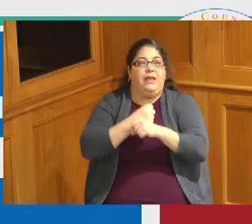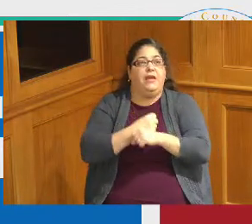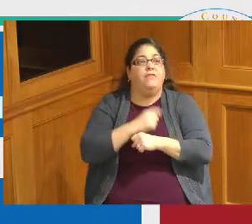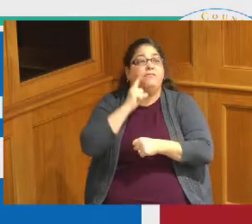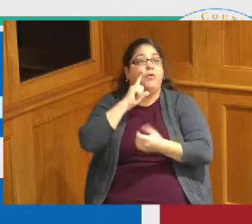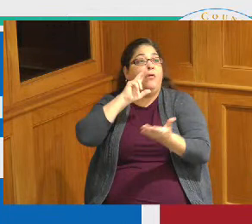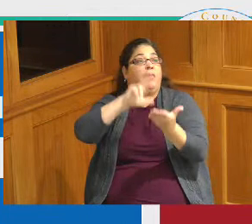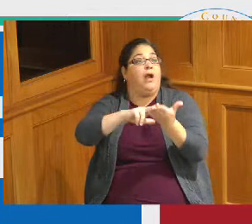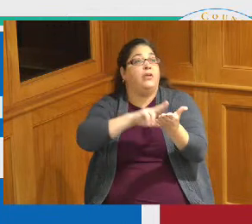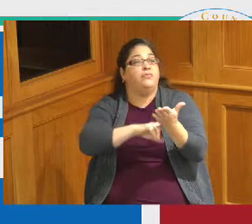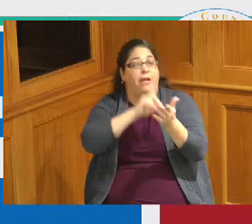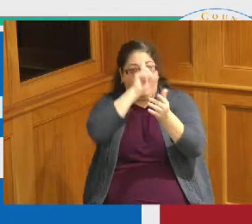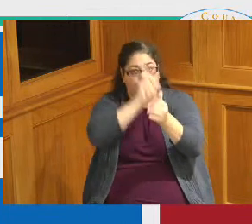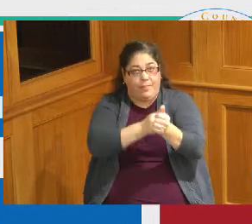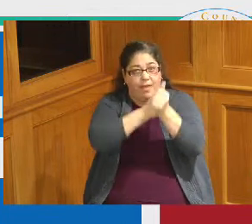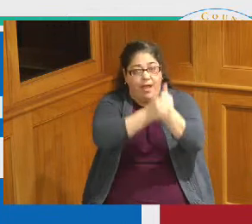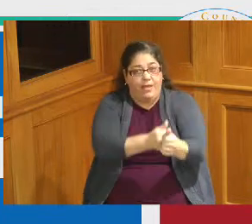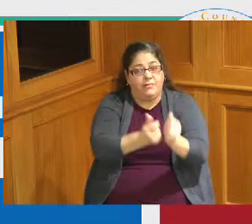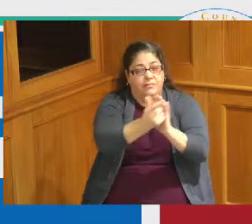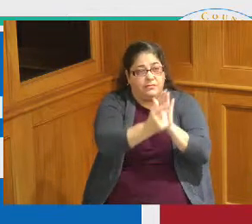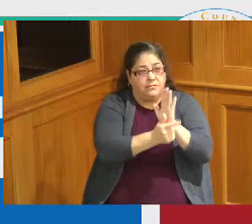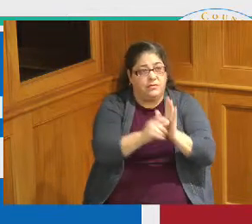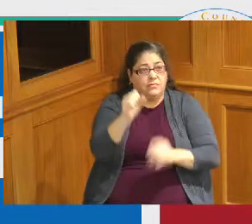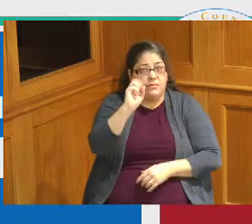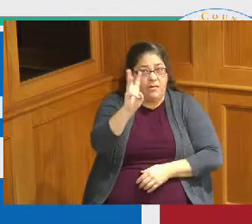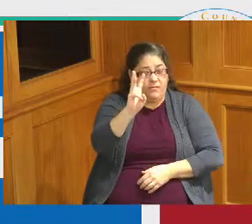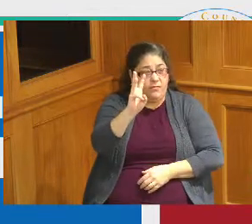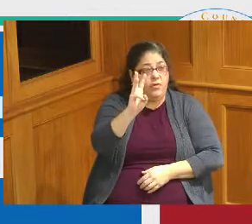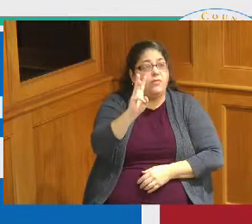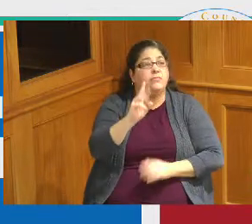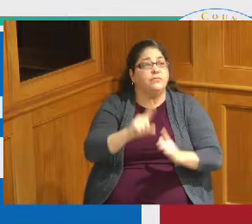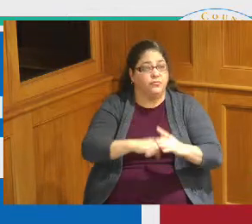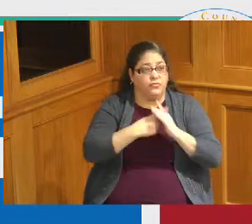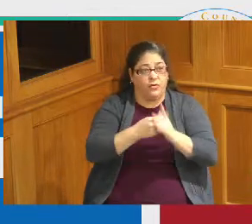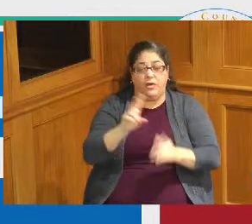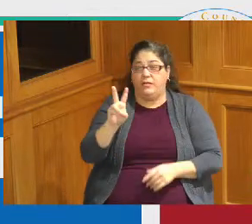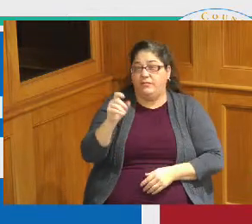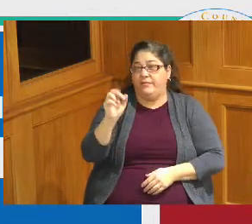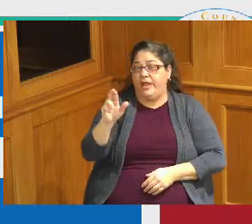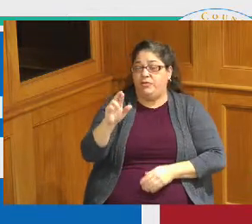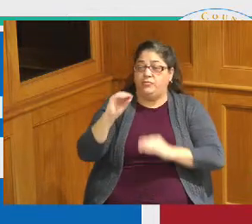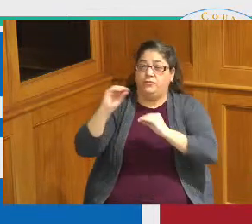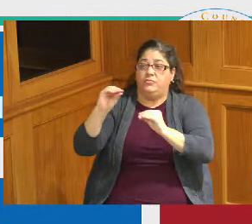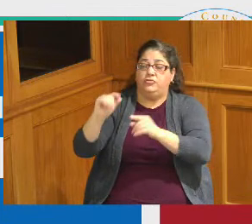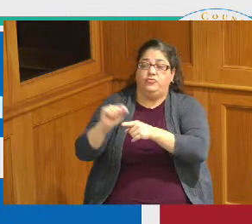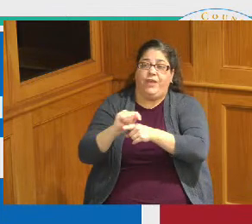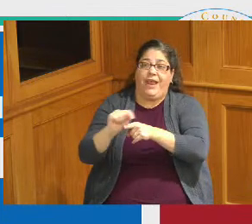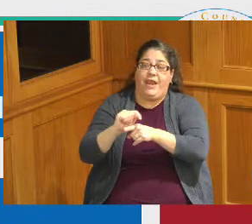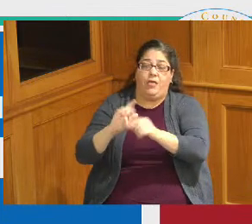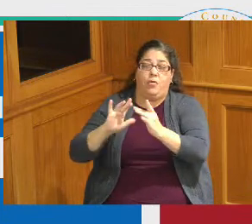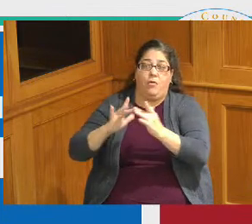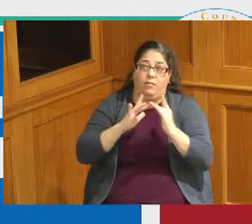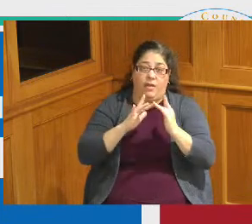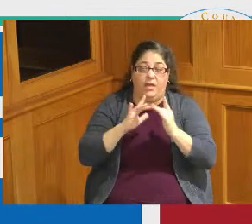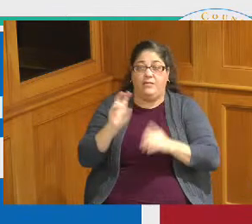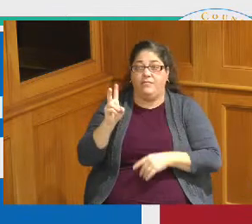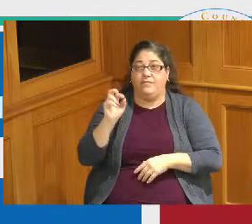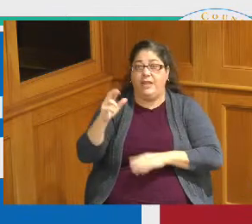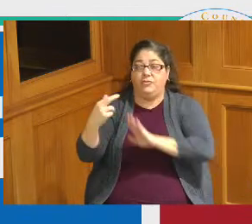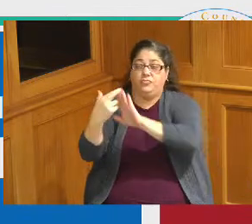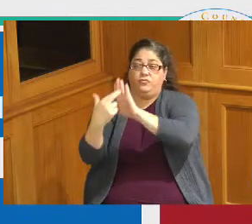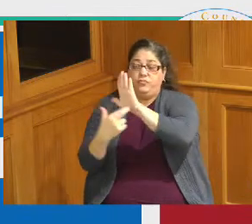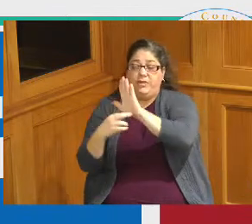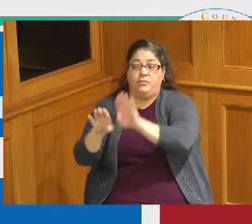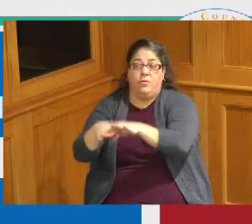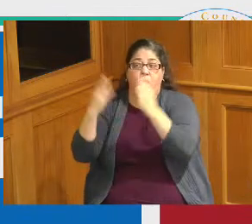compliance just for this software. We started vendor training online. Vendor registration is going to kick off